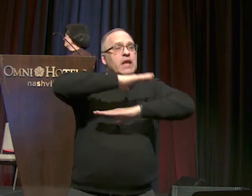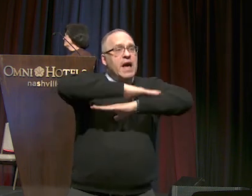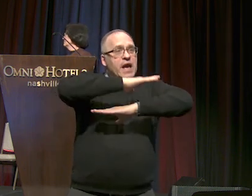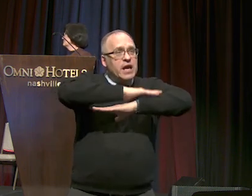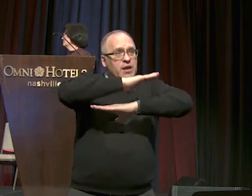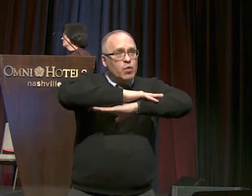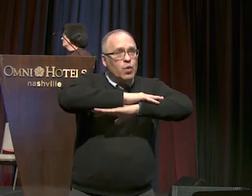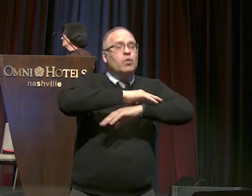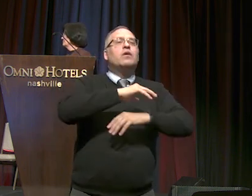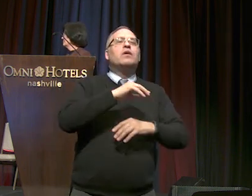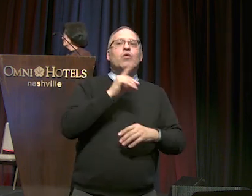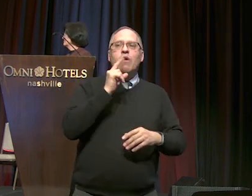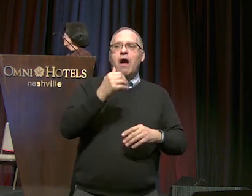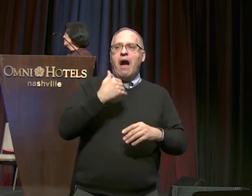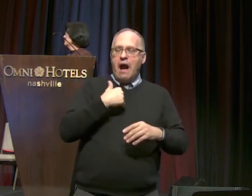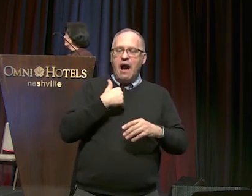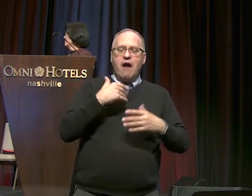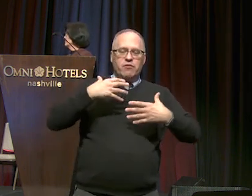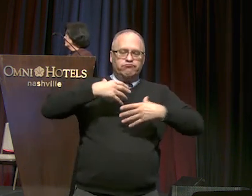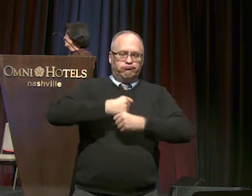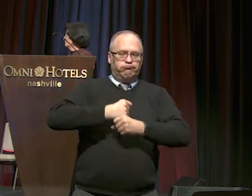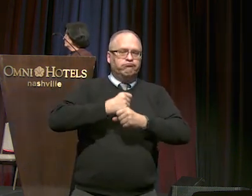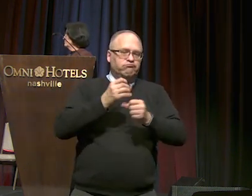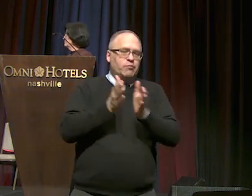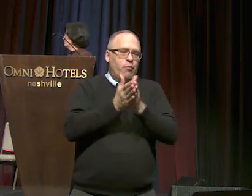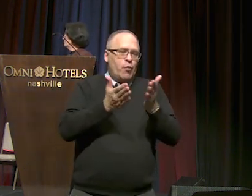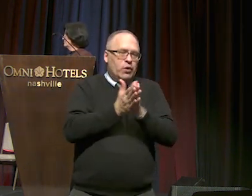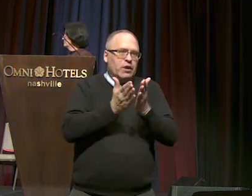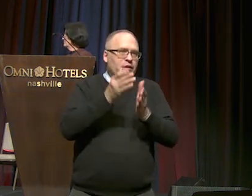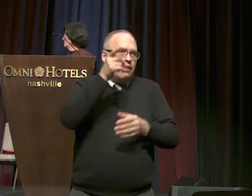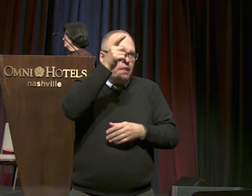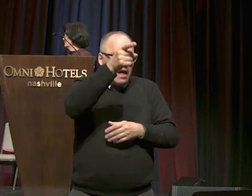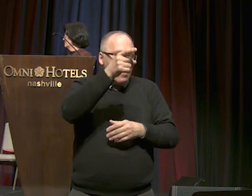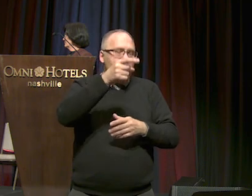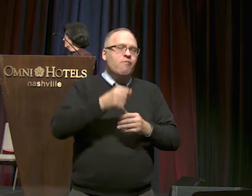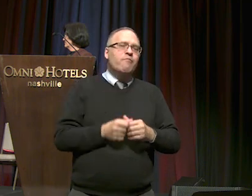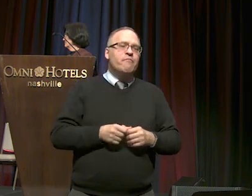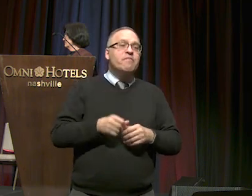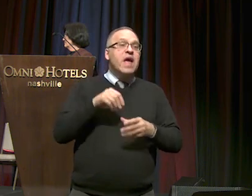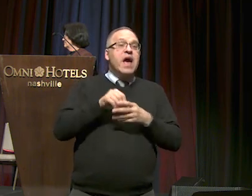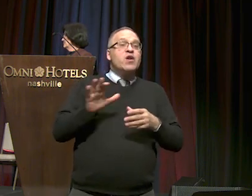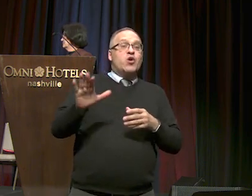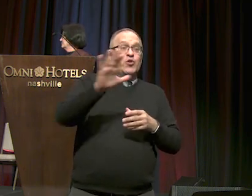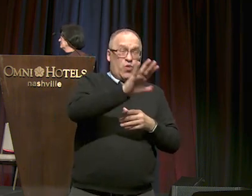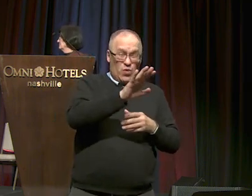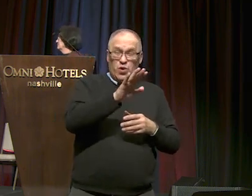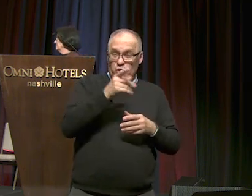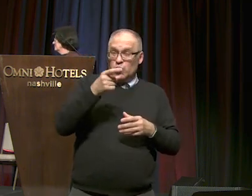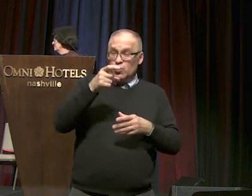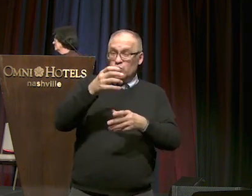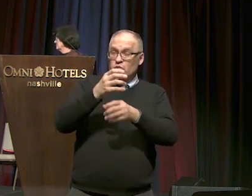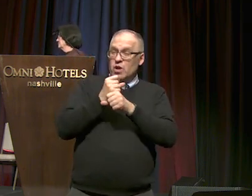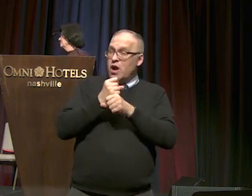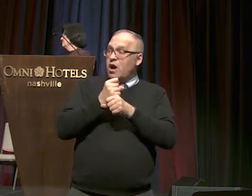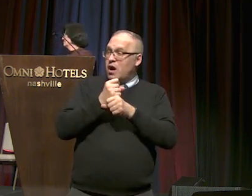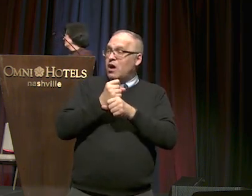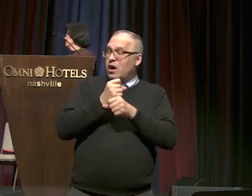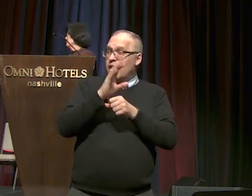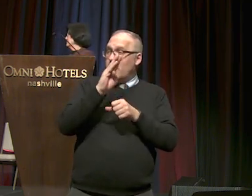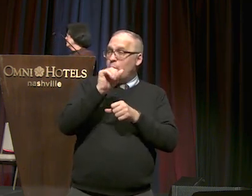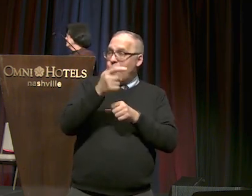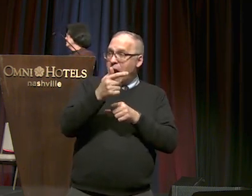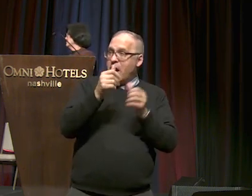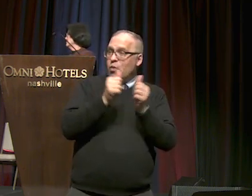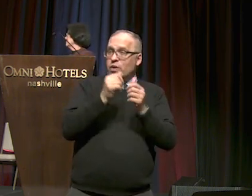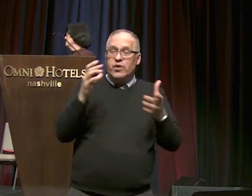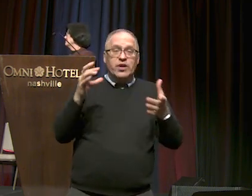legislative overview booklet. And you'll see in your packets, you should have gotten a little bag with the connectional